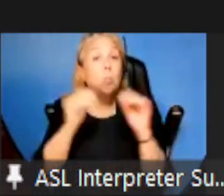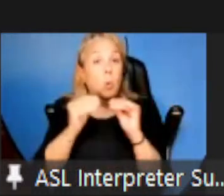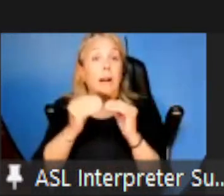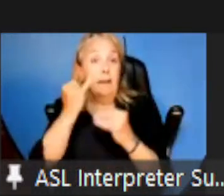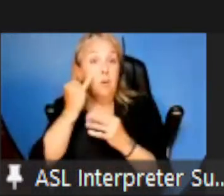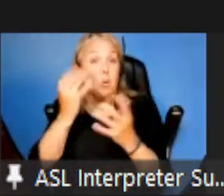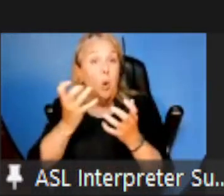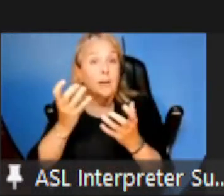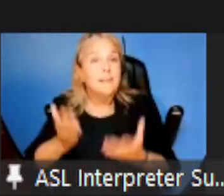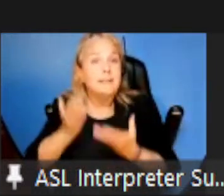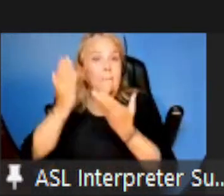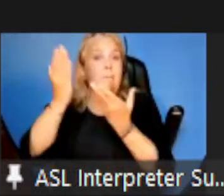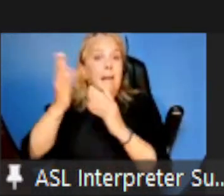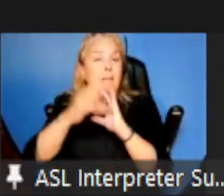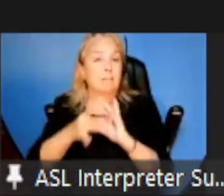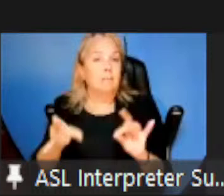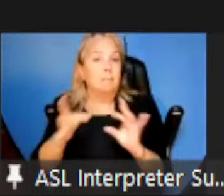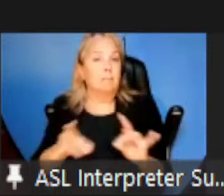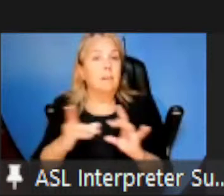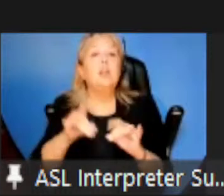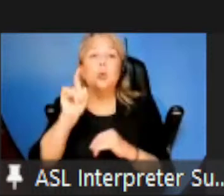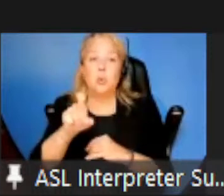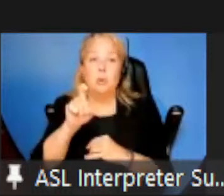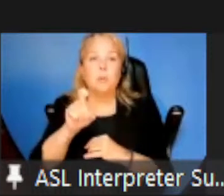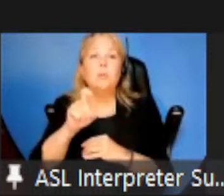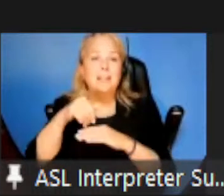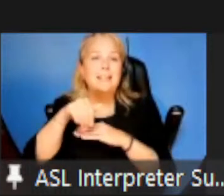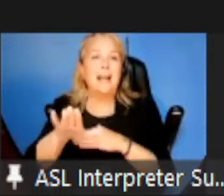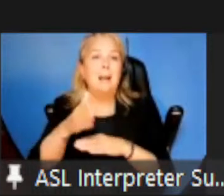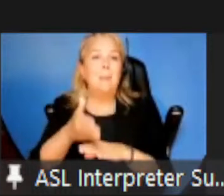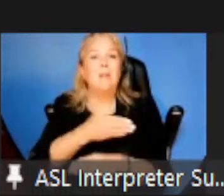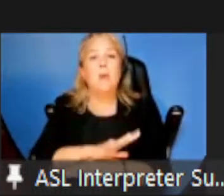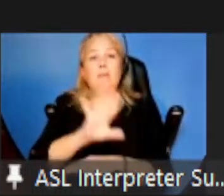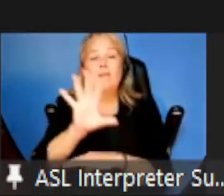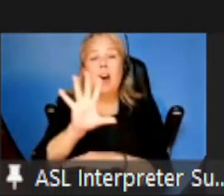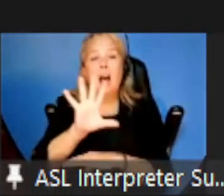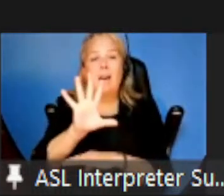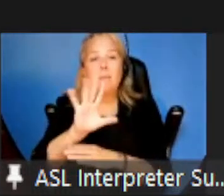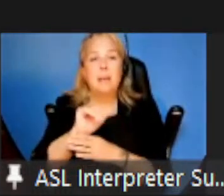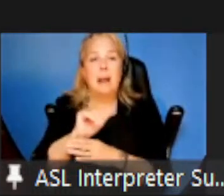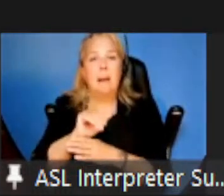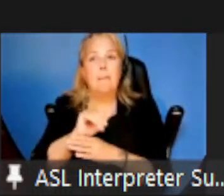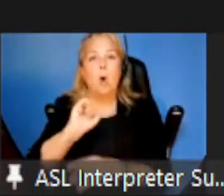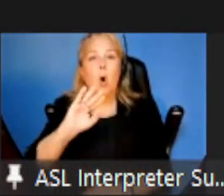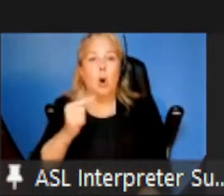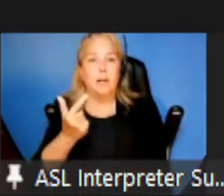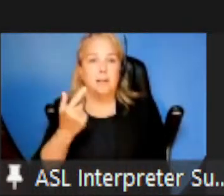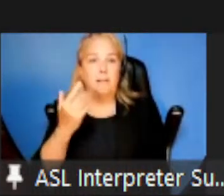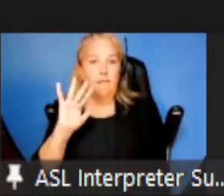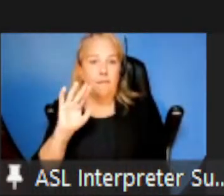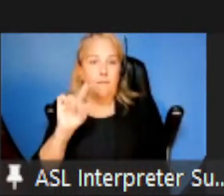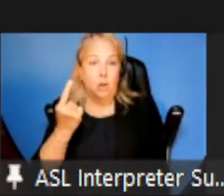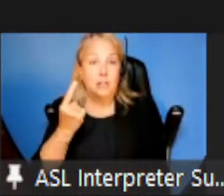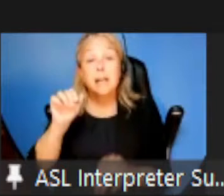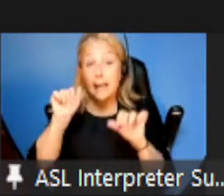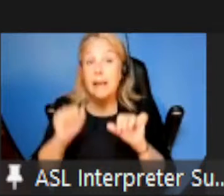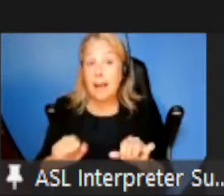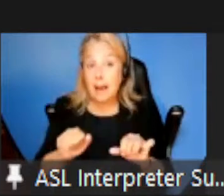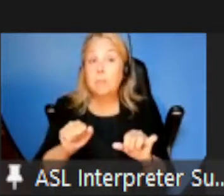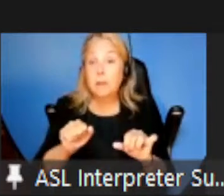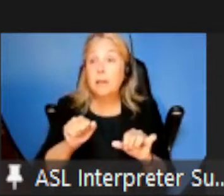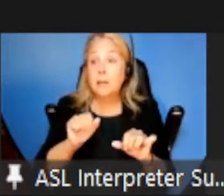submit must be received by 5 p.m. on Monday, August 1st. Testimony can be submitted online at